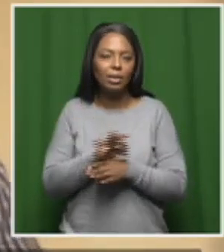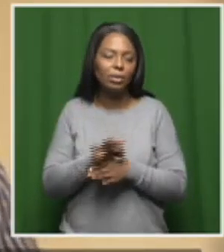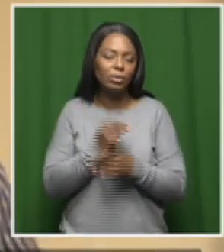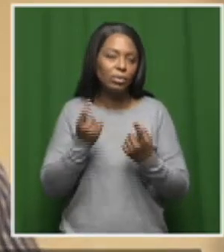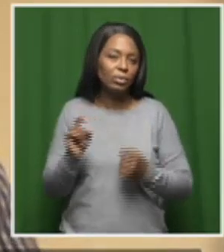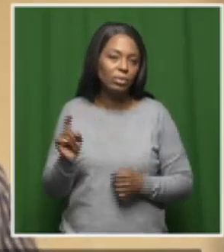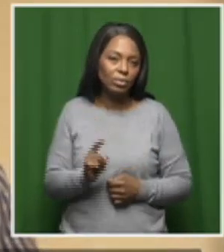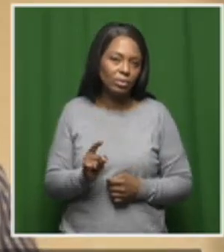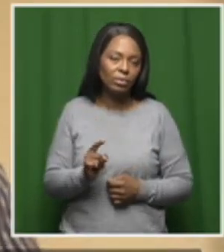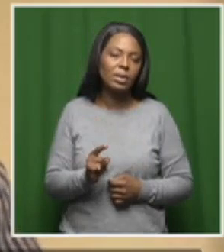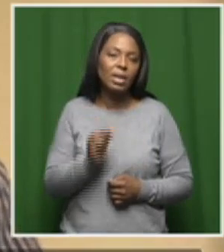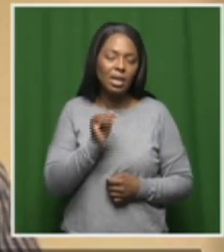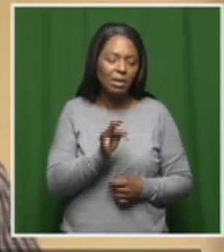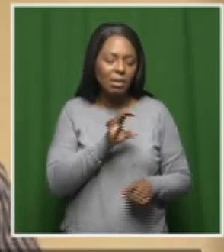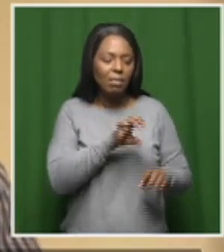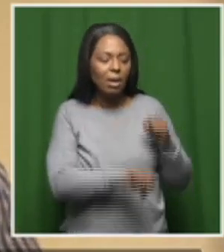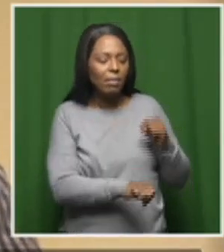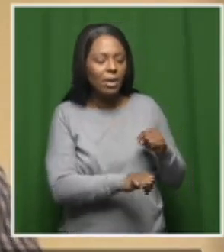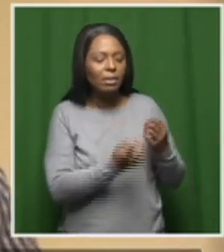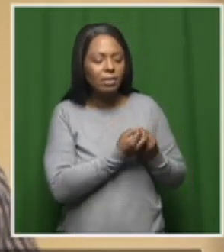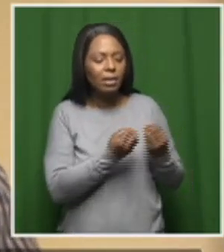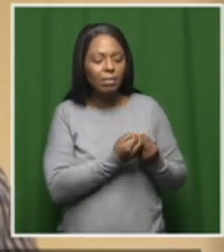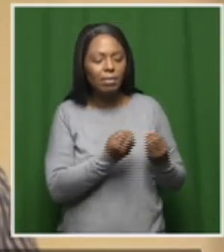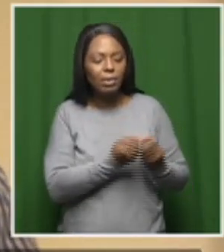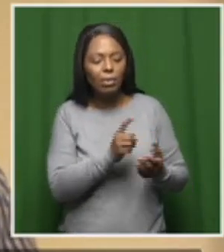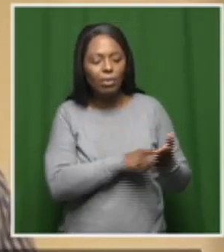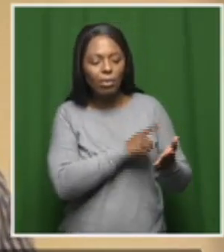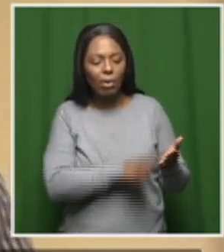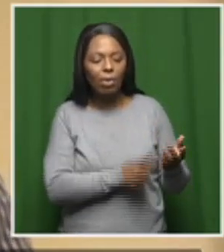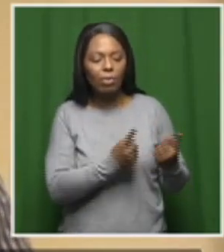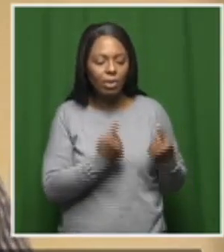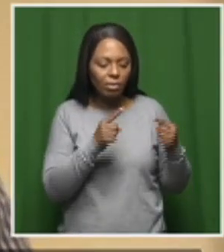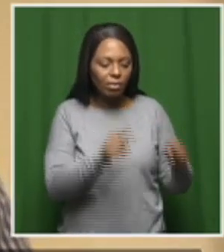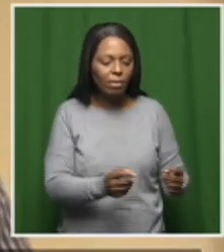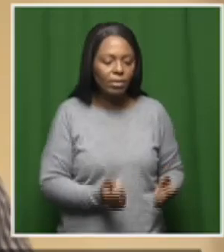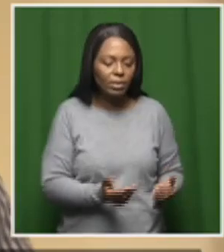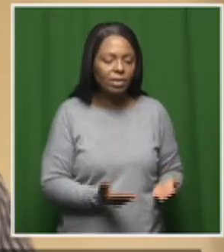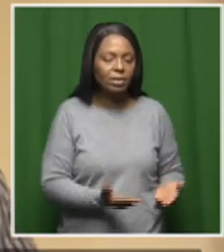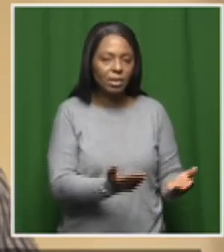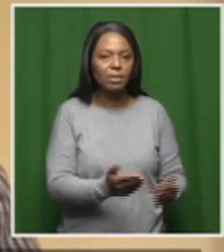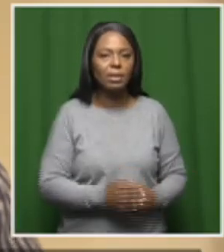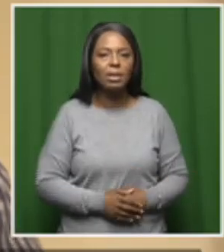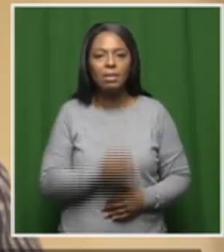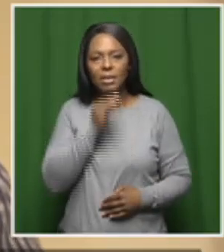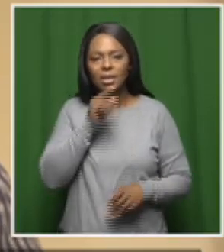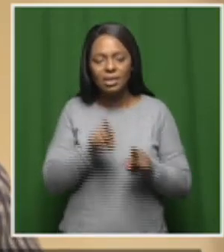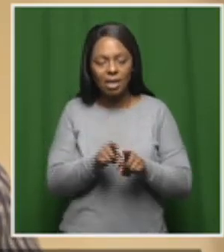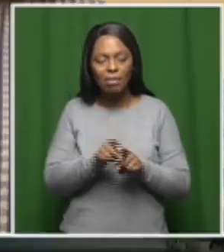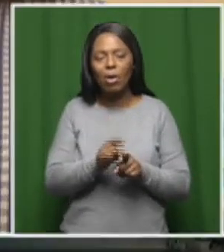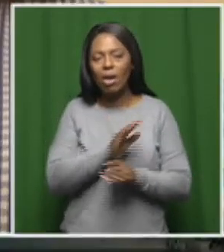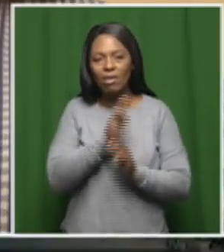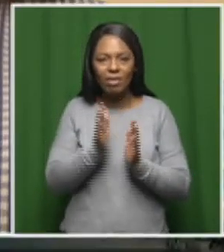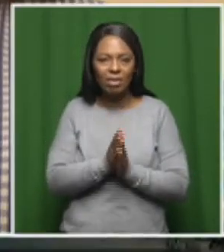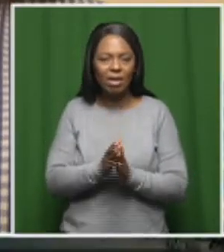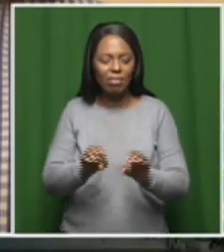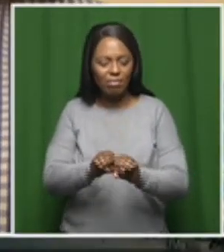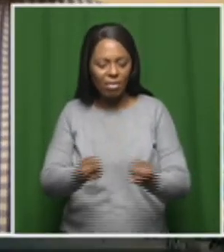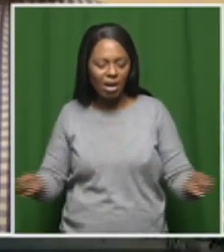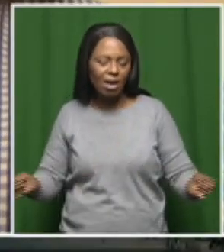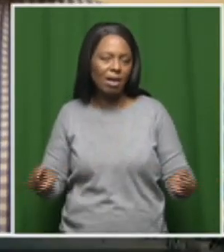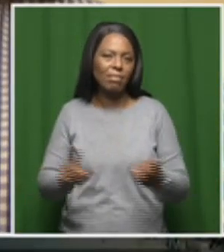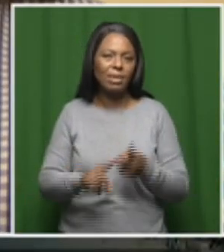put it in service delivery, where the infrastructure will then be improved. Okay. Malope, yes. Thank